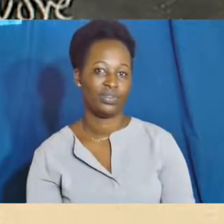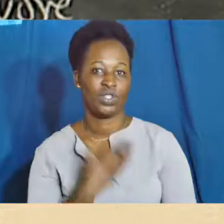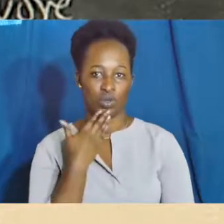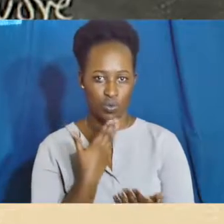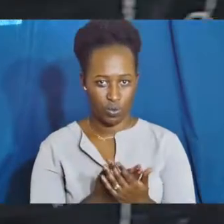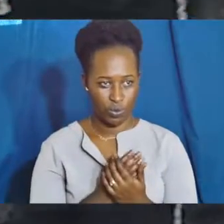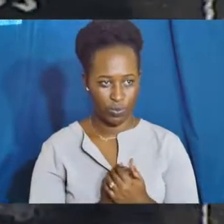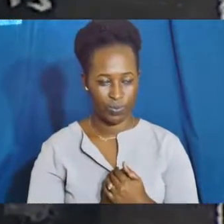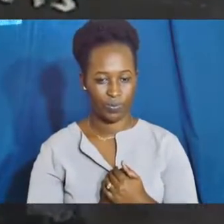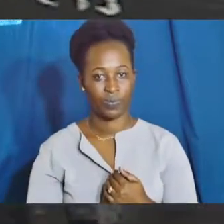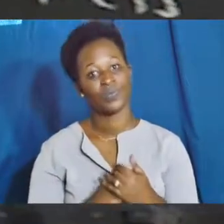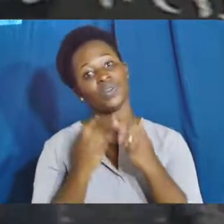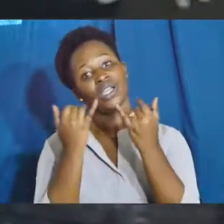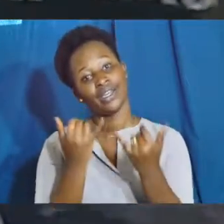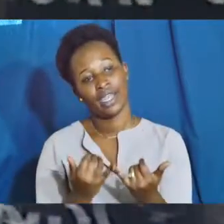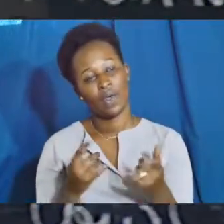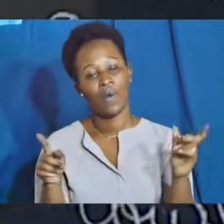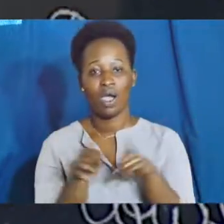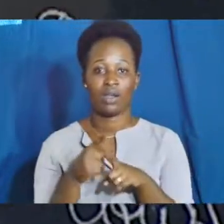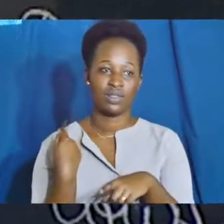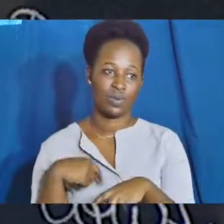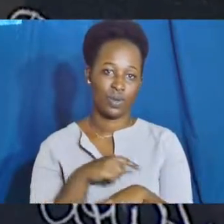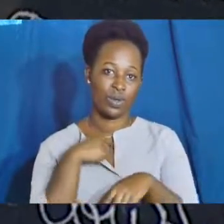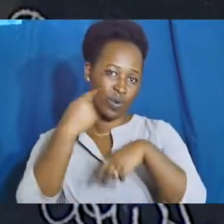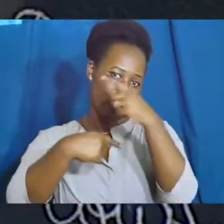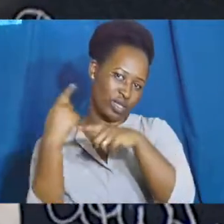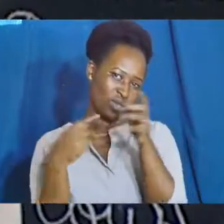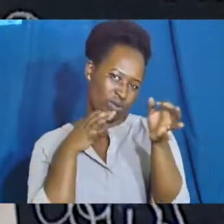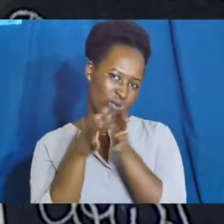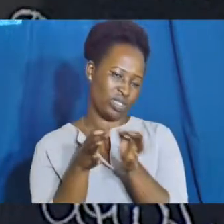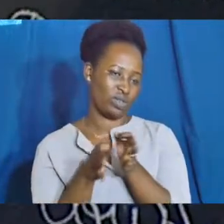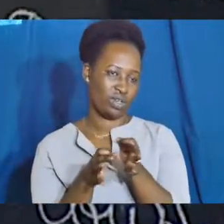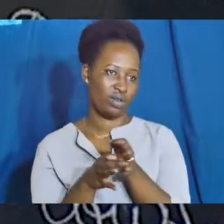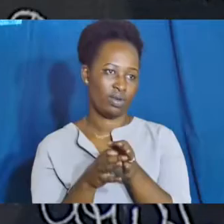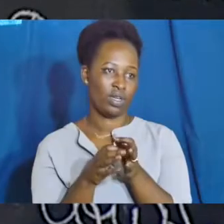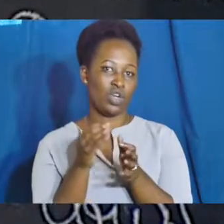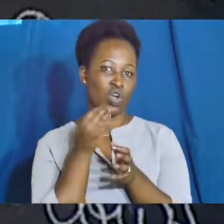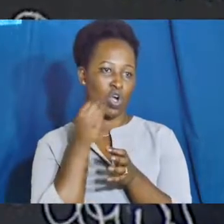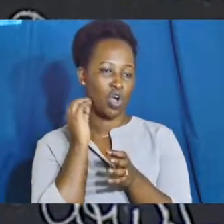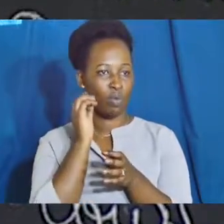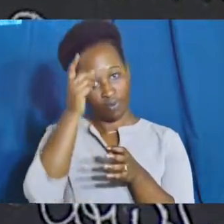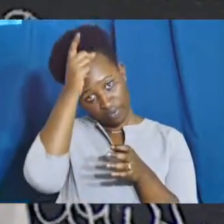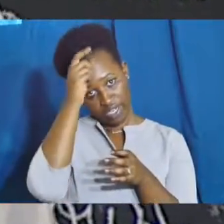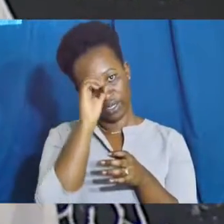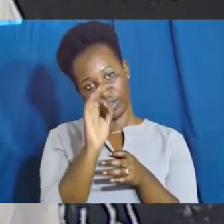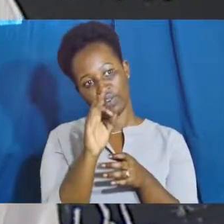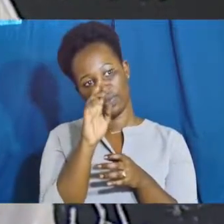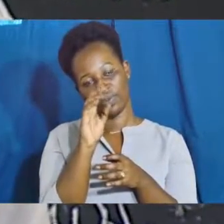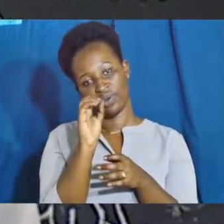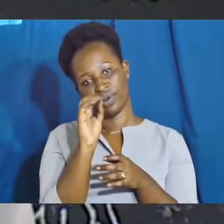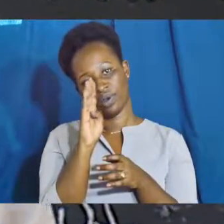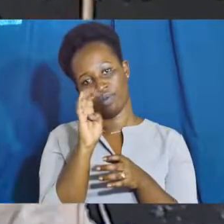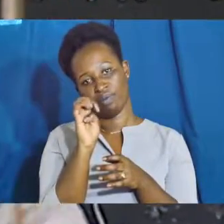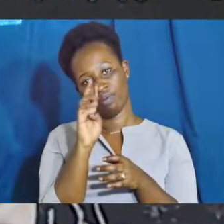Good. Now, as we continue to describe the home village of Robert,